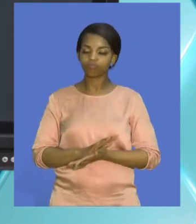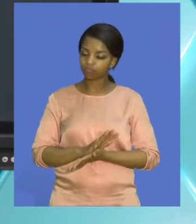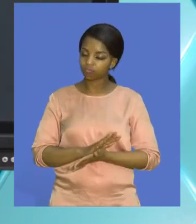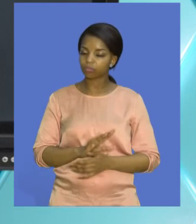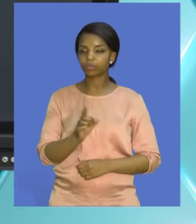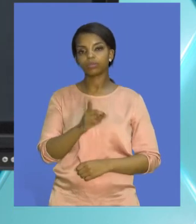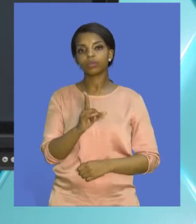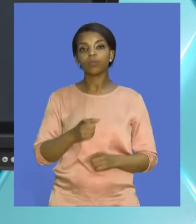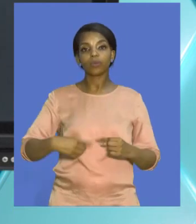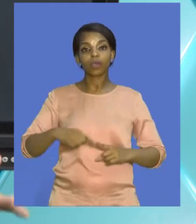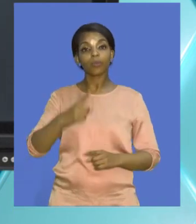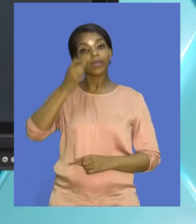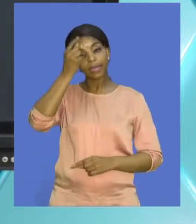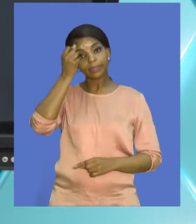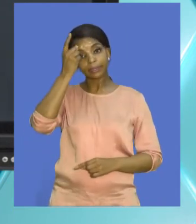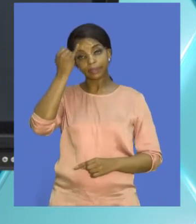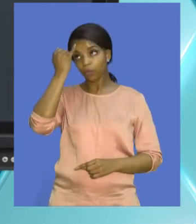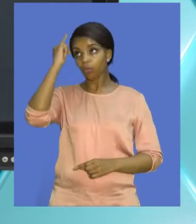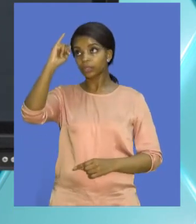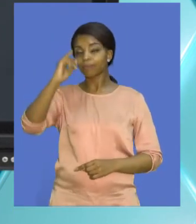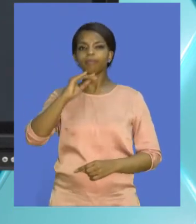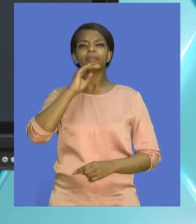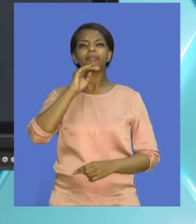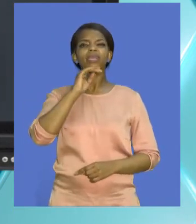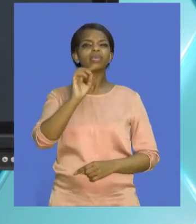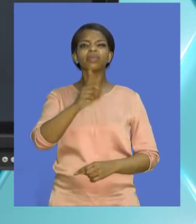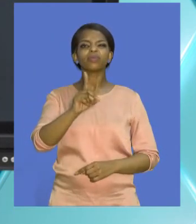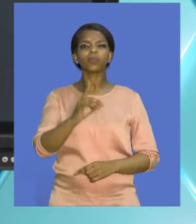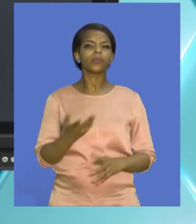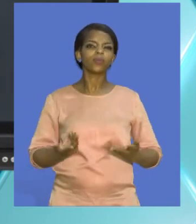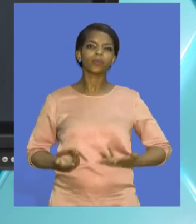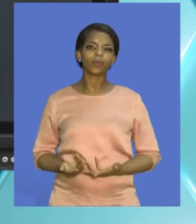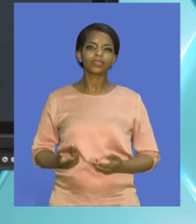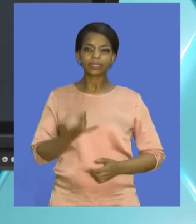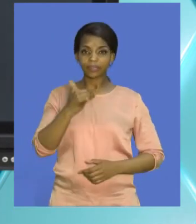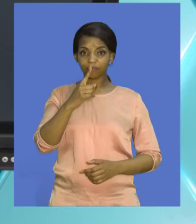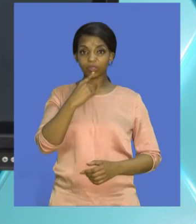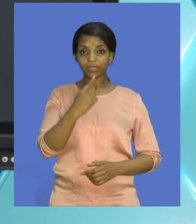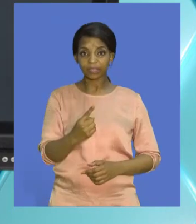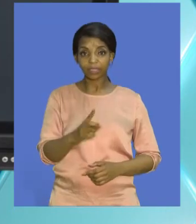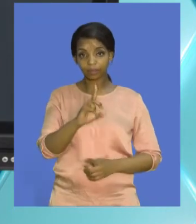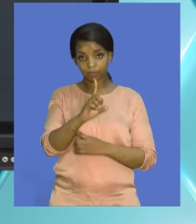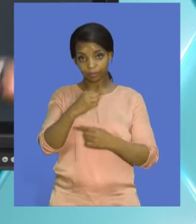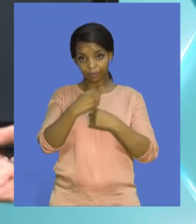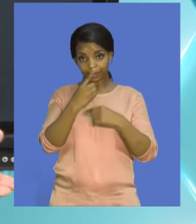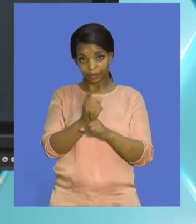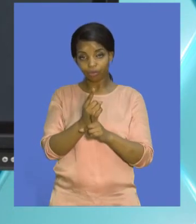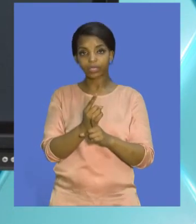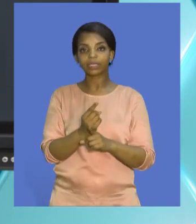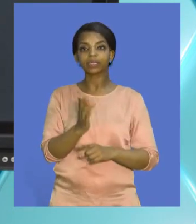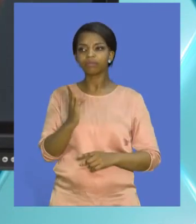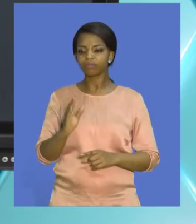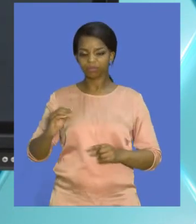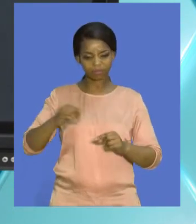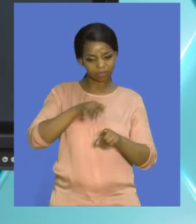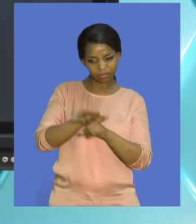concept of what exactly it means when we say that two quantities are directly proportional, how exactly does it affect the other one? So